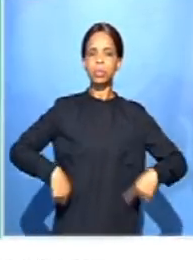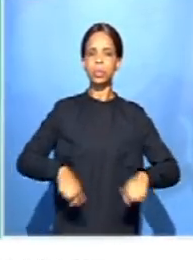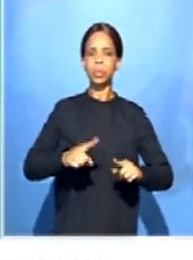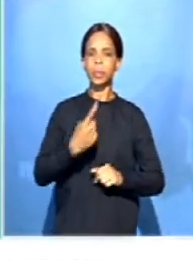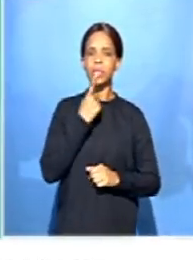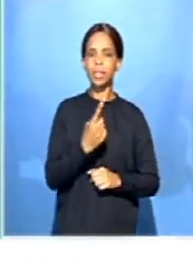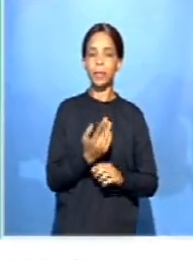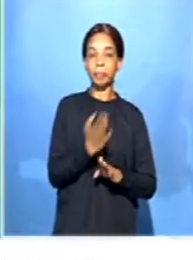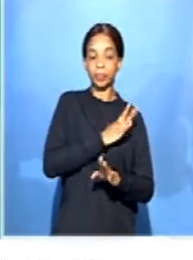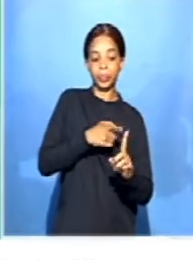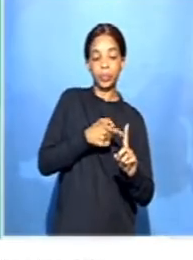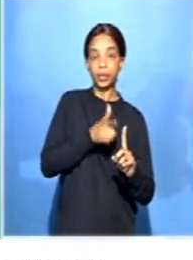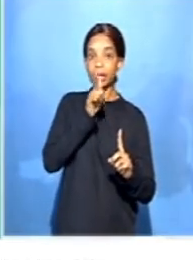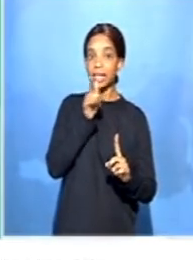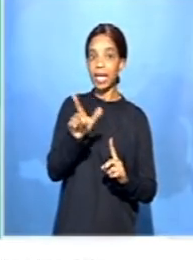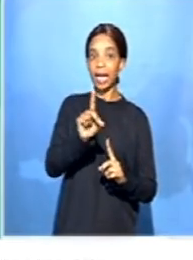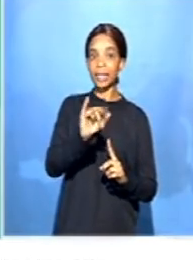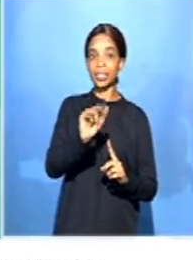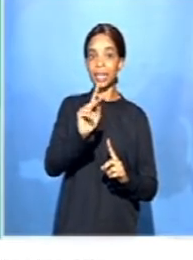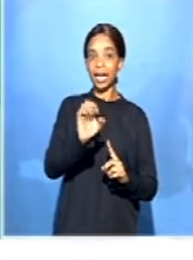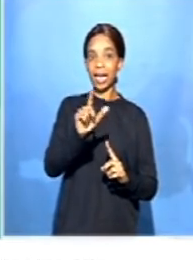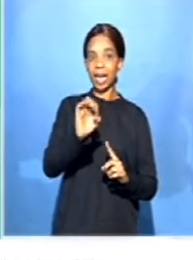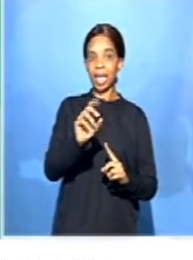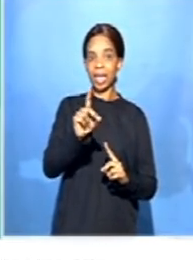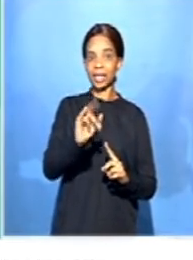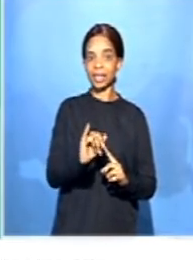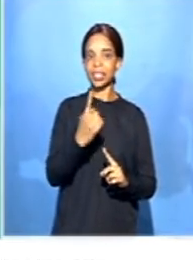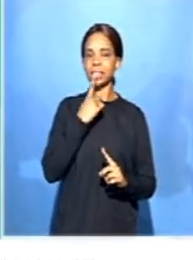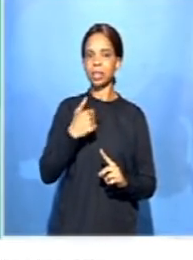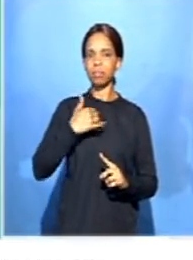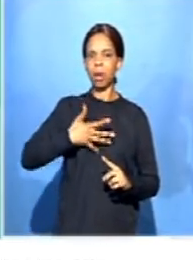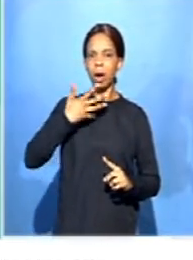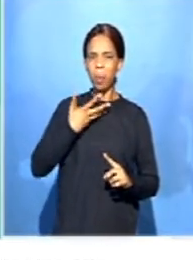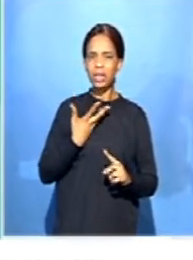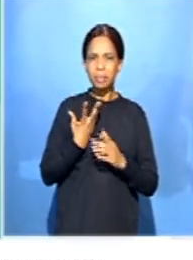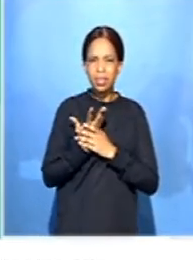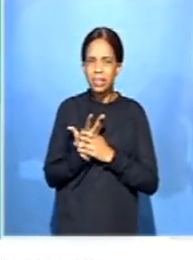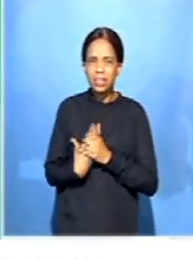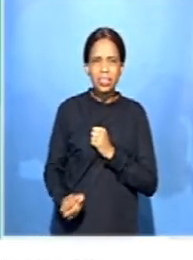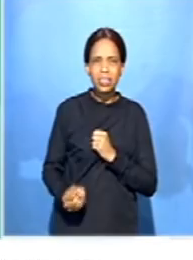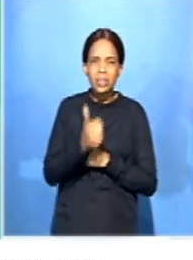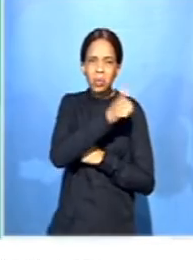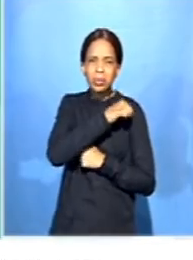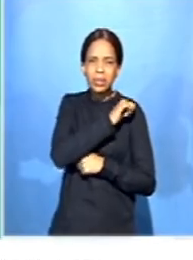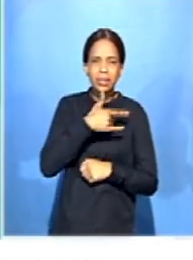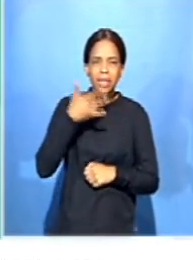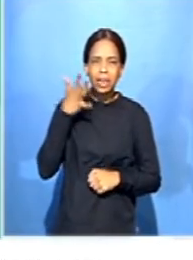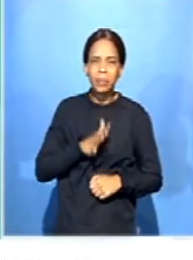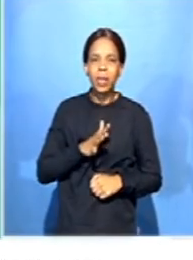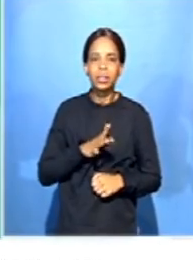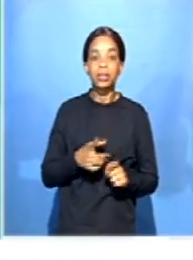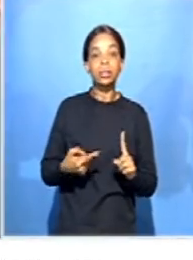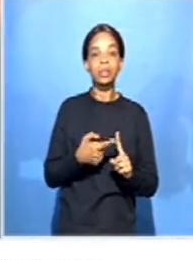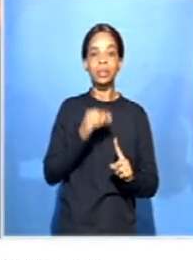to Dikeledi in hospital, "I want to take the corner and get out of this hospital," she was actually saying, "Got the 20th